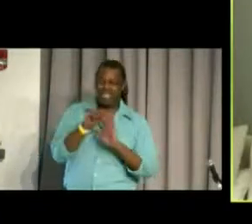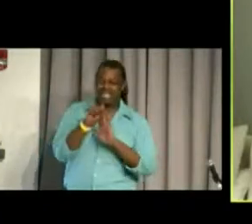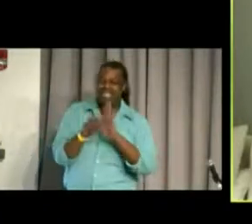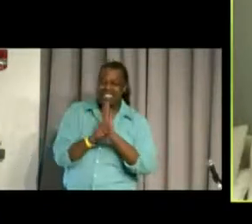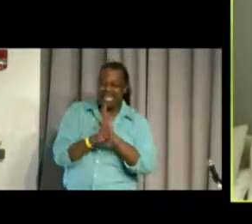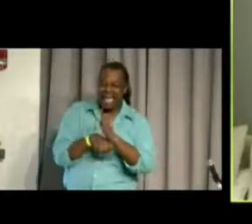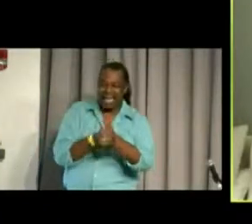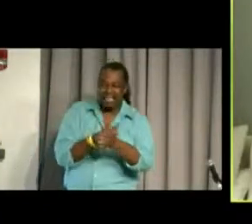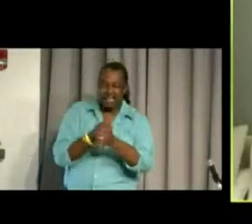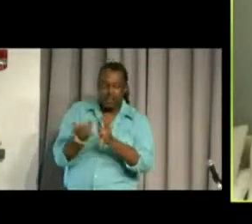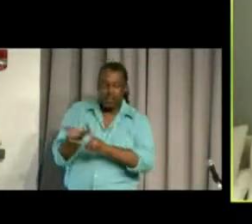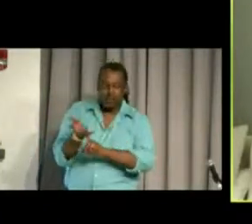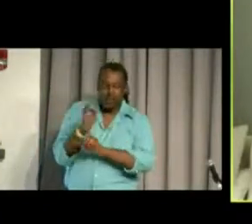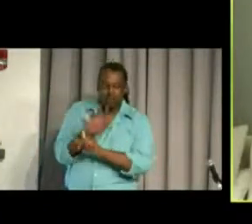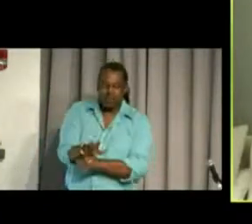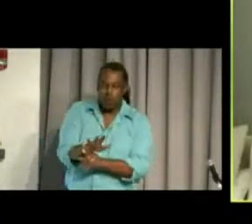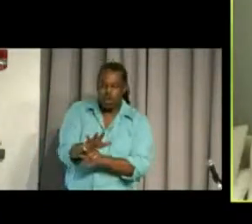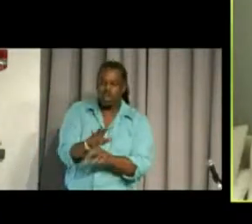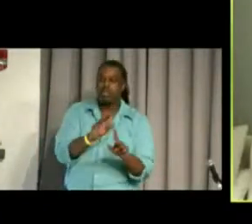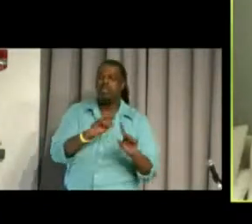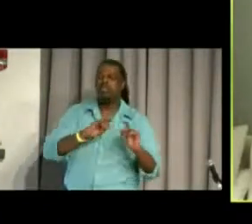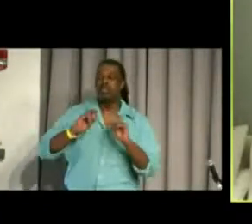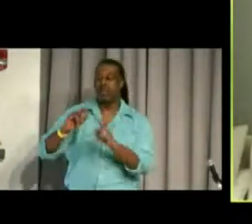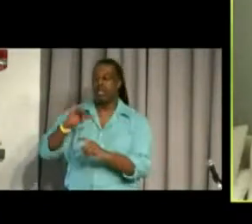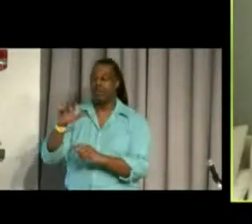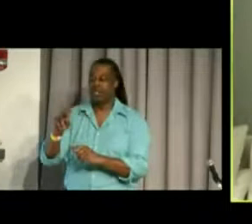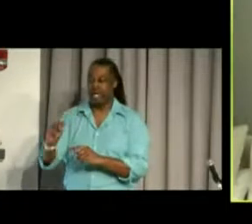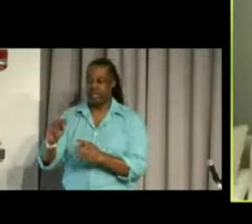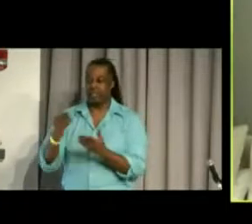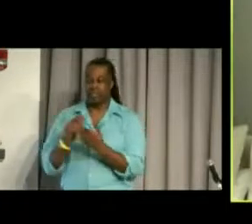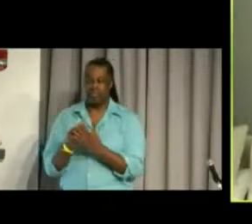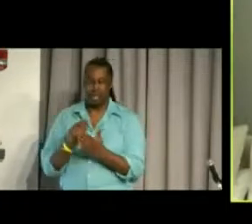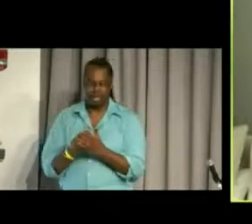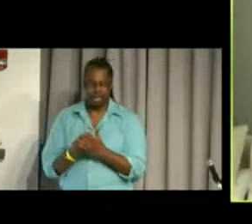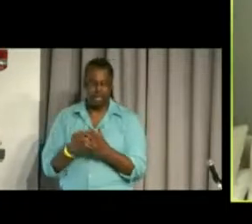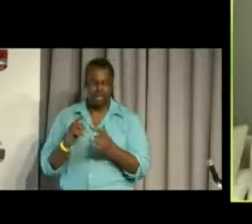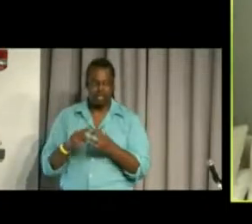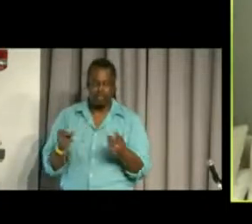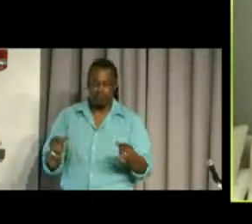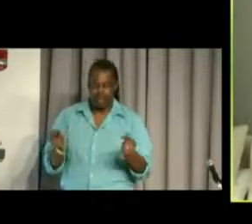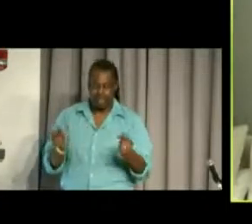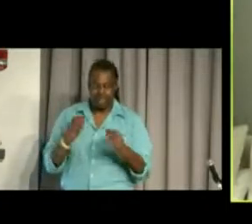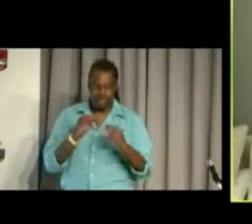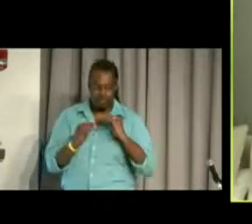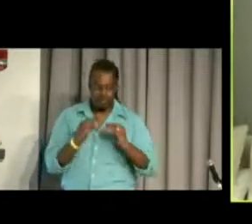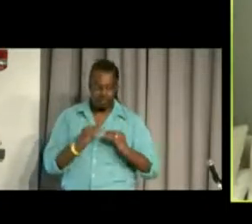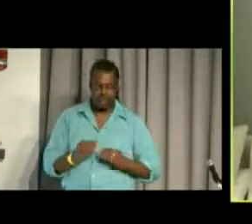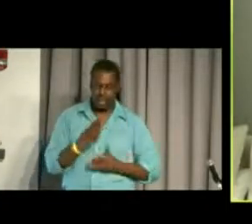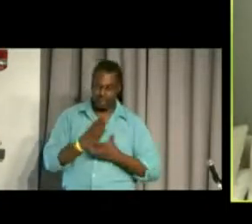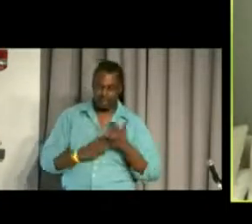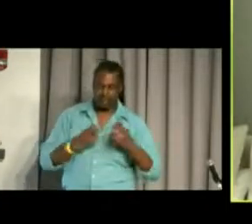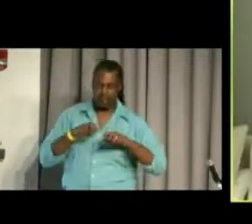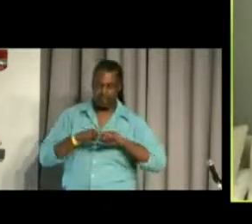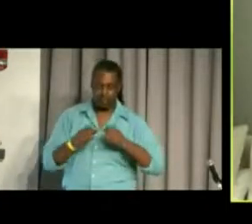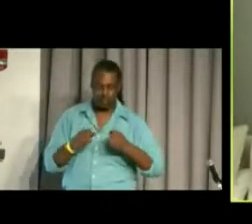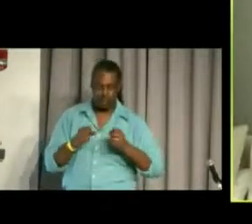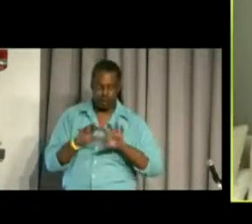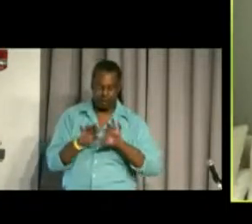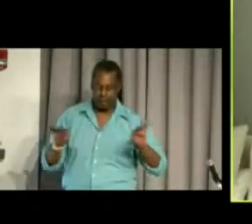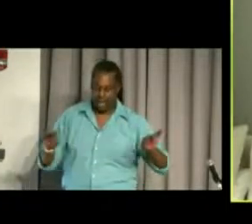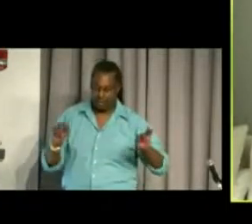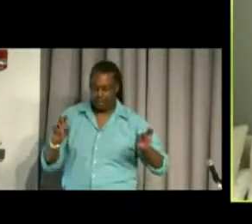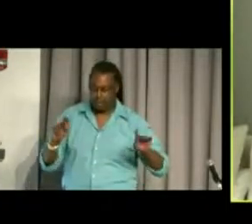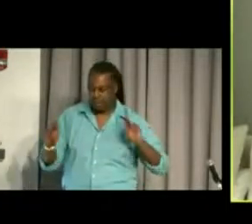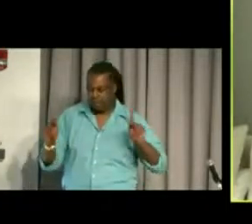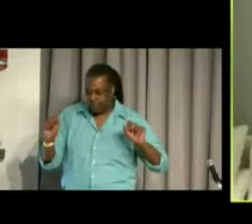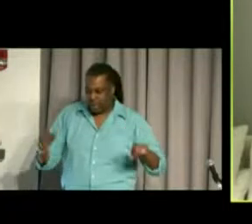forced to move money to Jackson to actually immediately repair some of the broken pipes so that folks could have